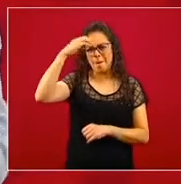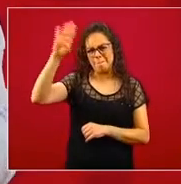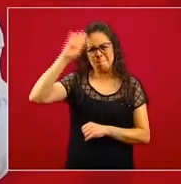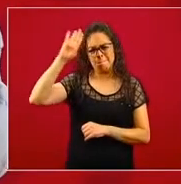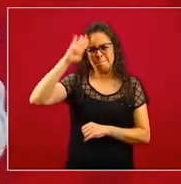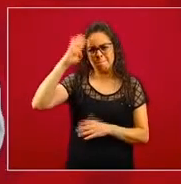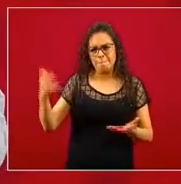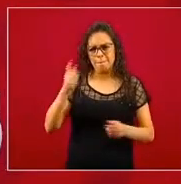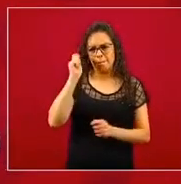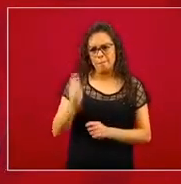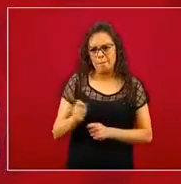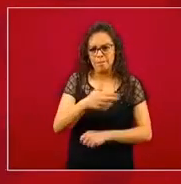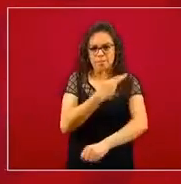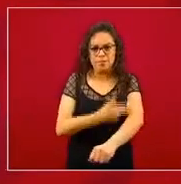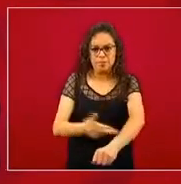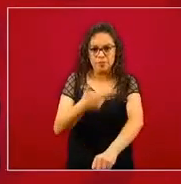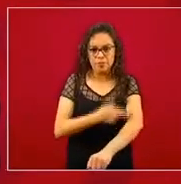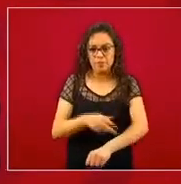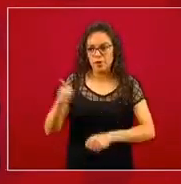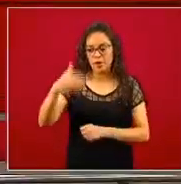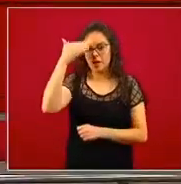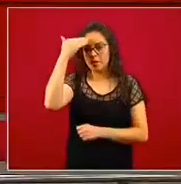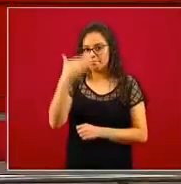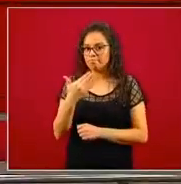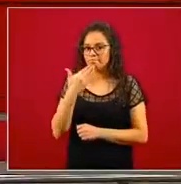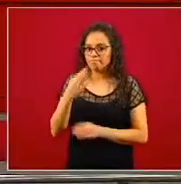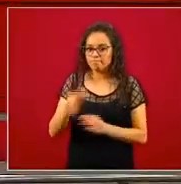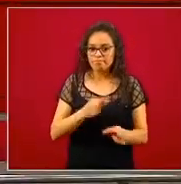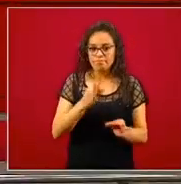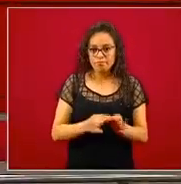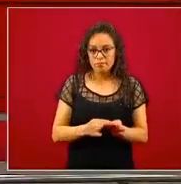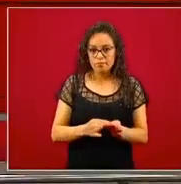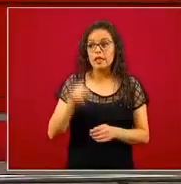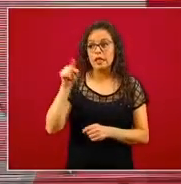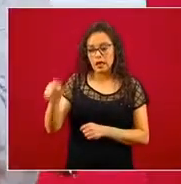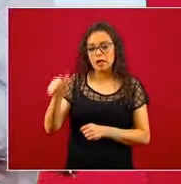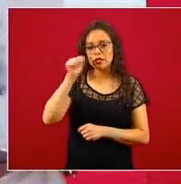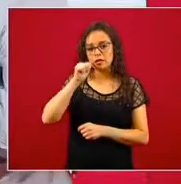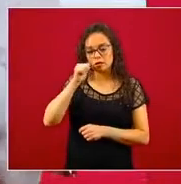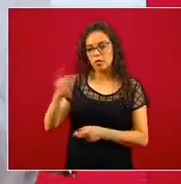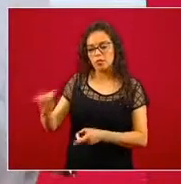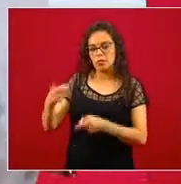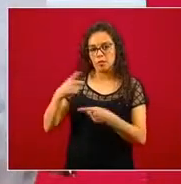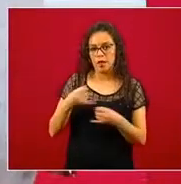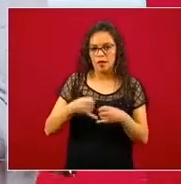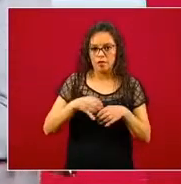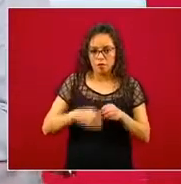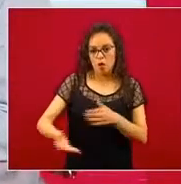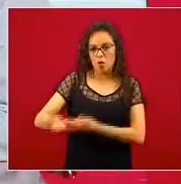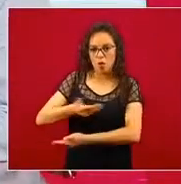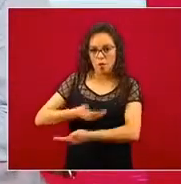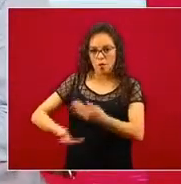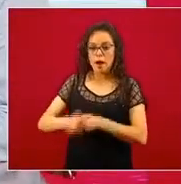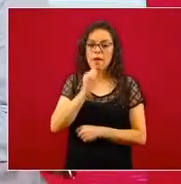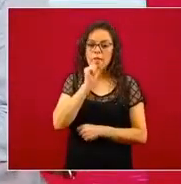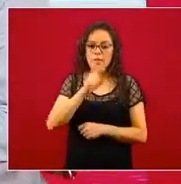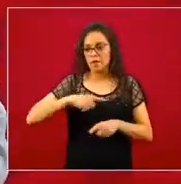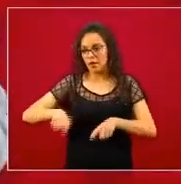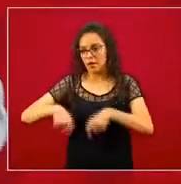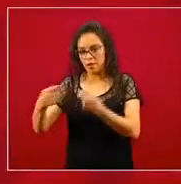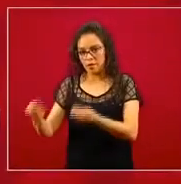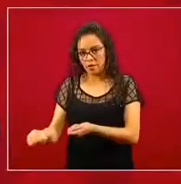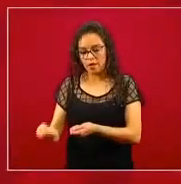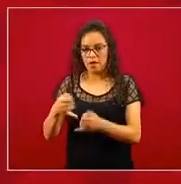executives that are coordinating the links between the federal government and the local government, along with the